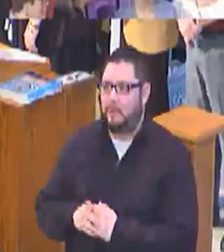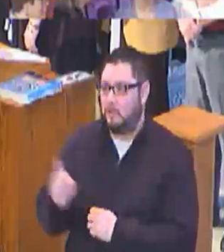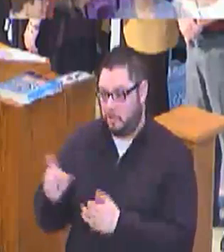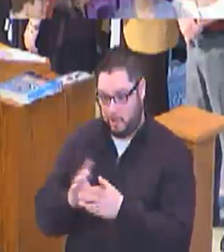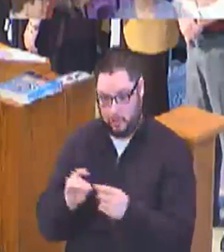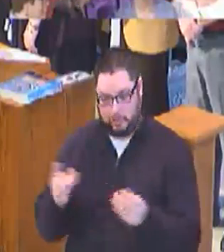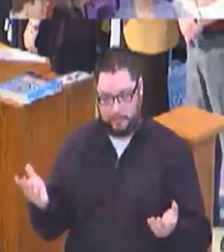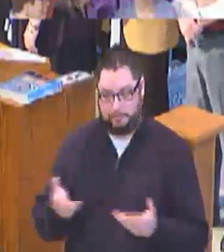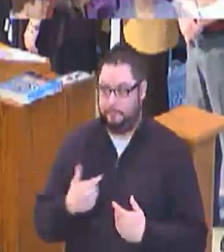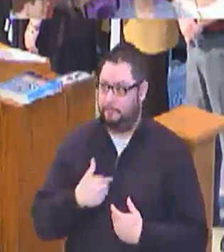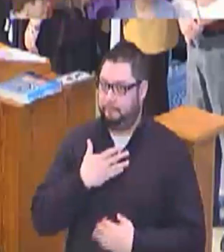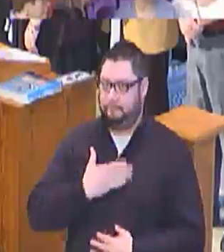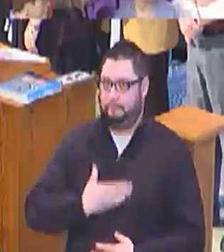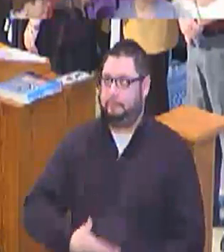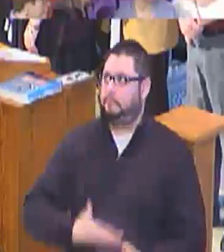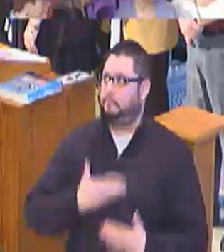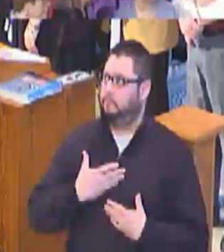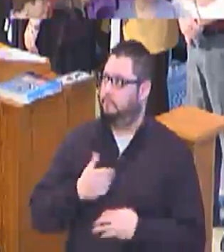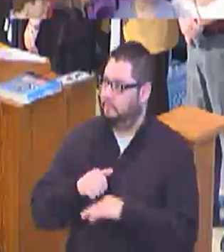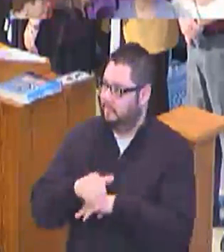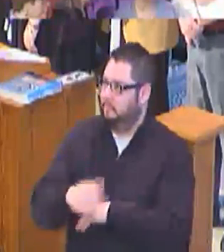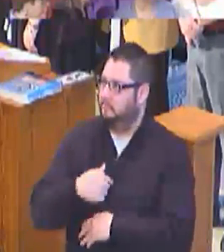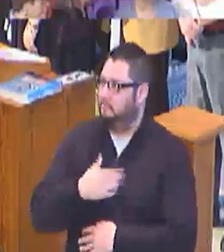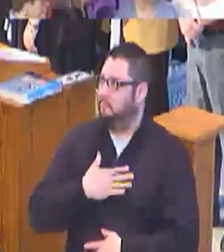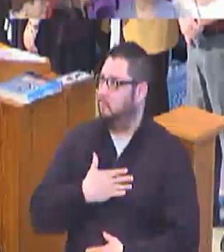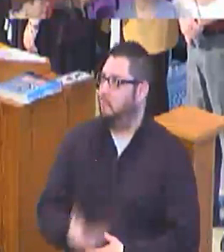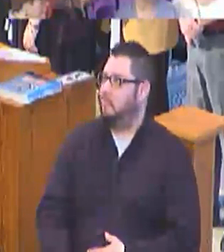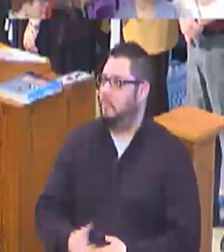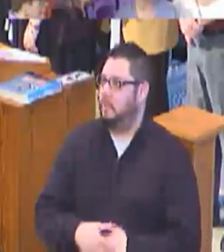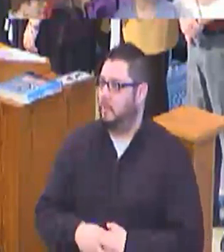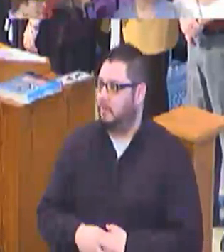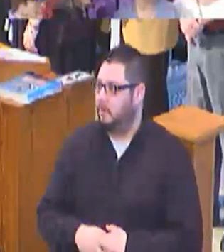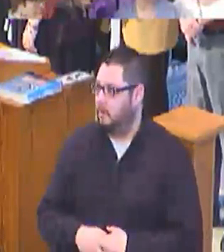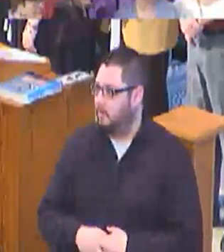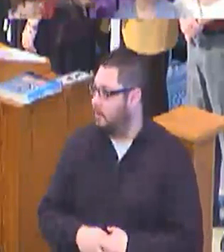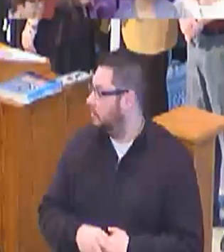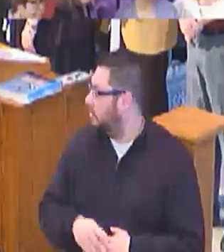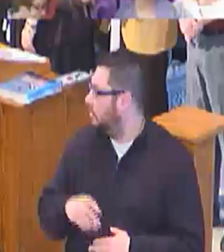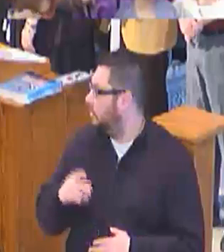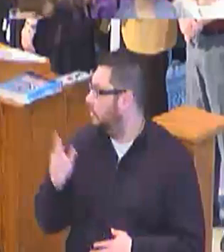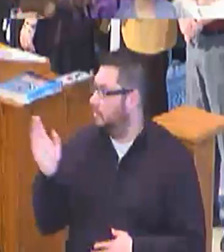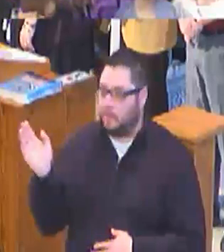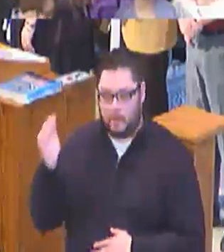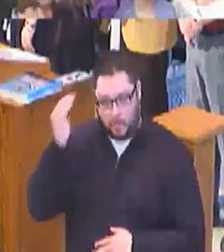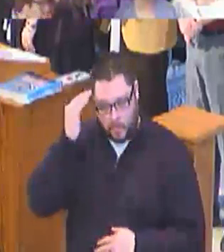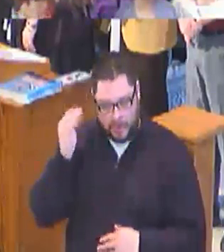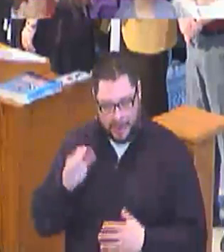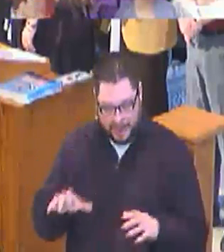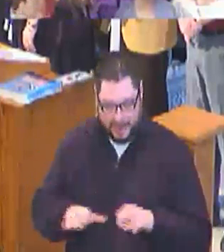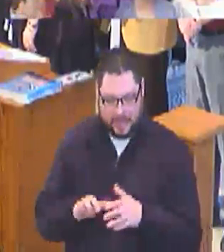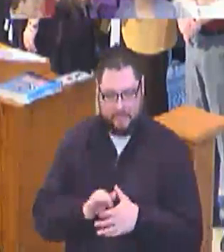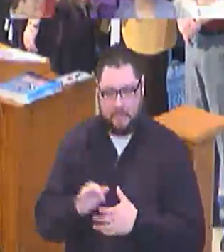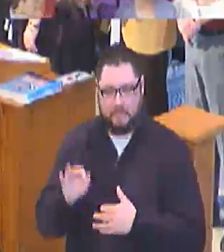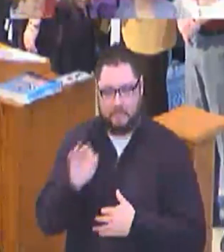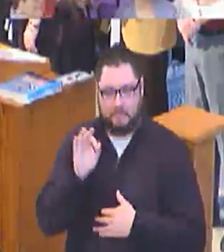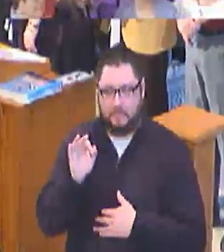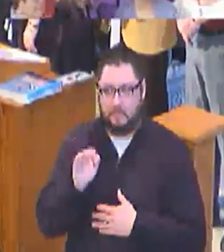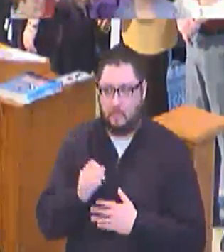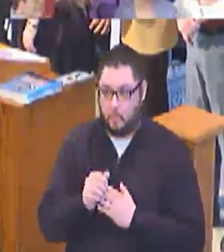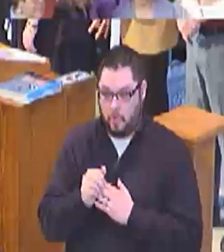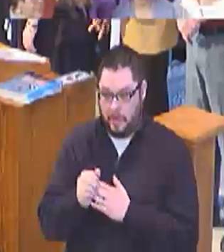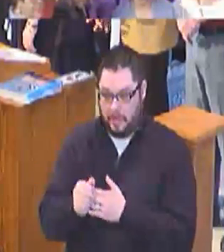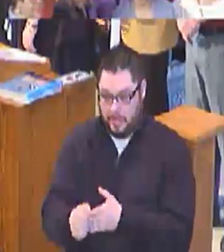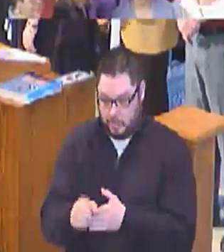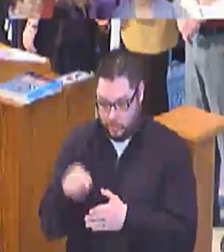said, here I am, send me. In the awareness of the activity of spirit, which has led you to